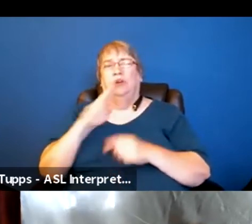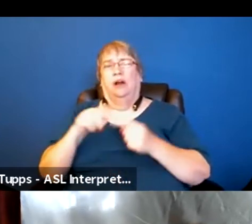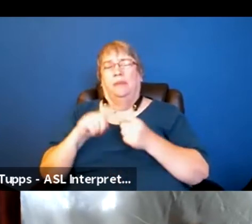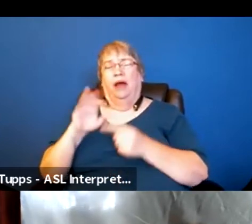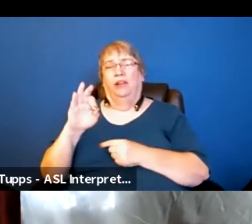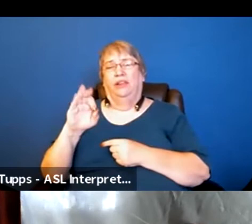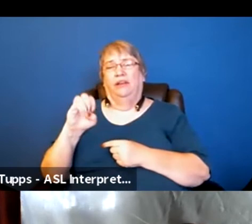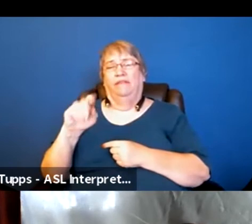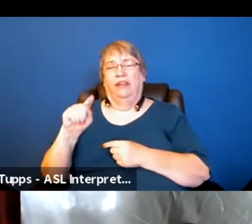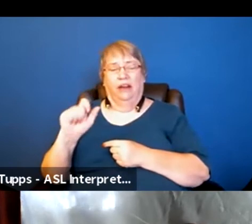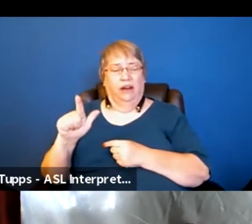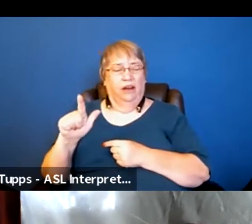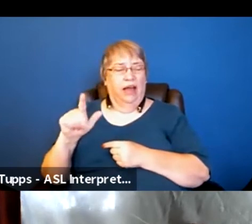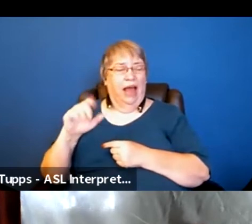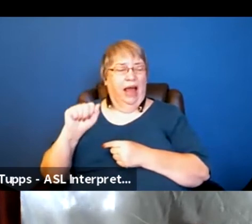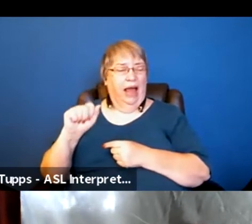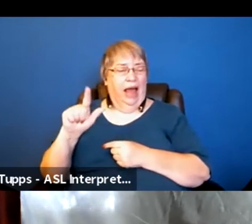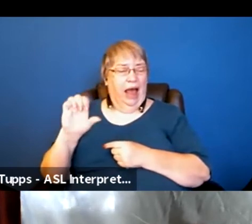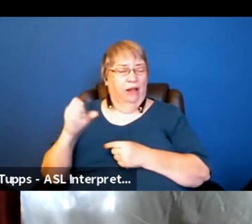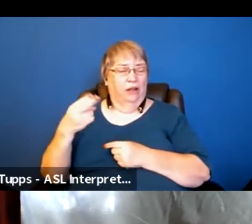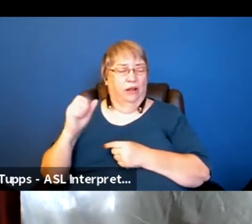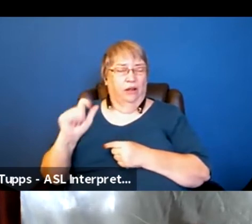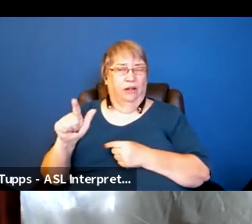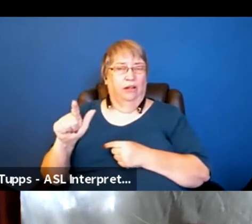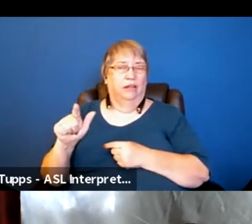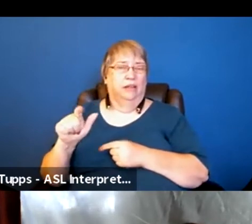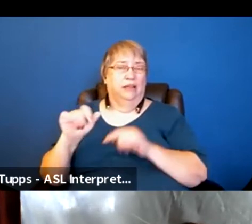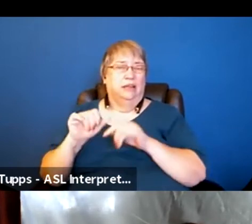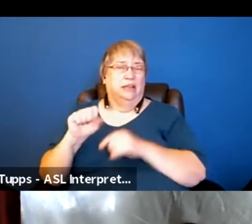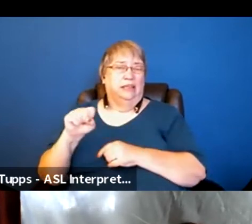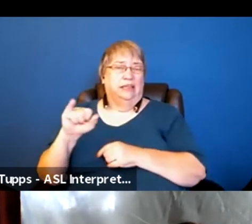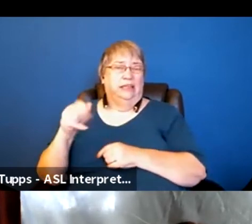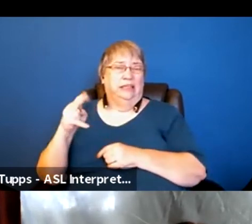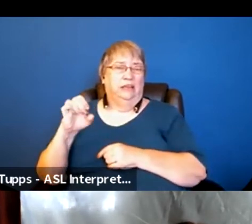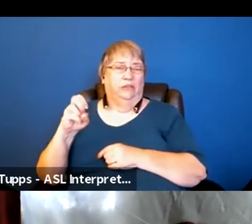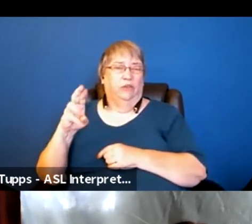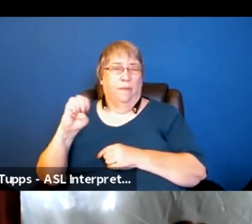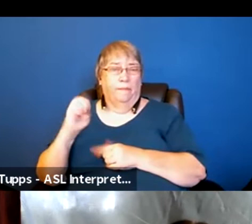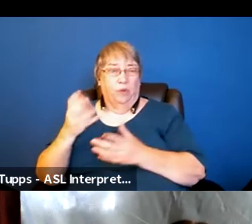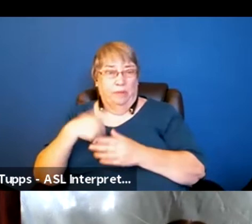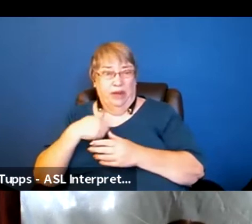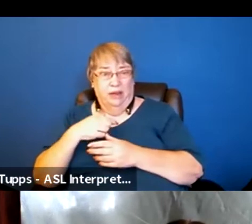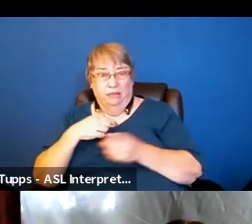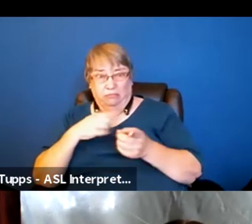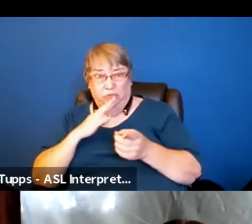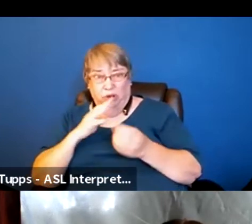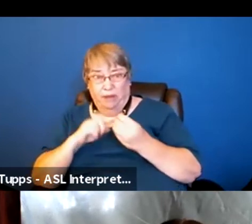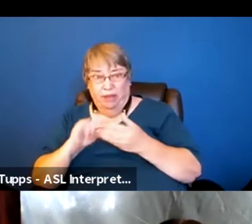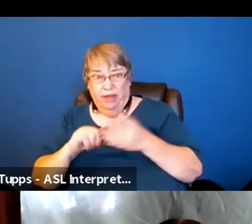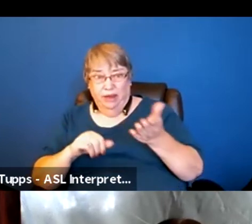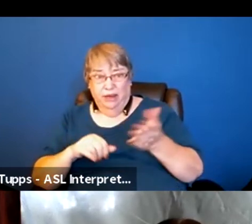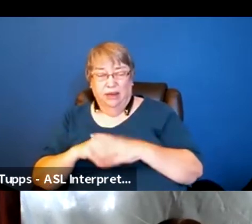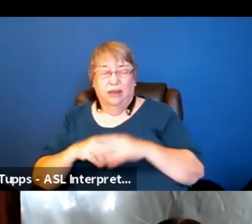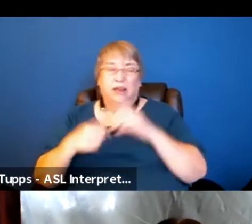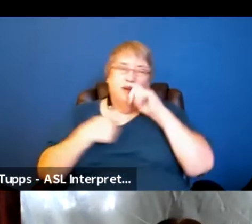alcohol syndrome. So do you want to point those out? Sure. So we did add fetal alcohol syndrome. We had a